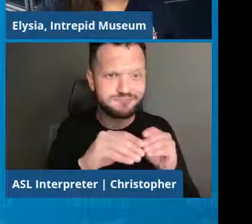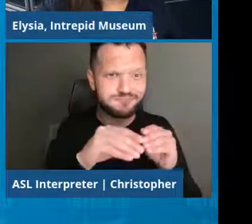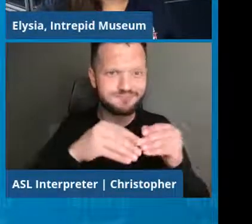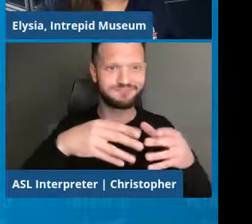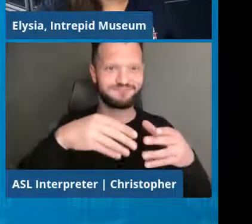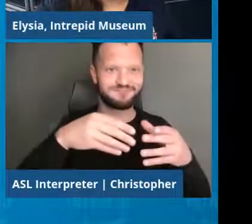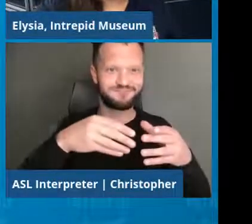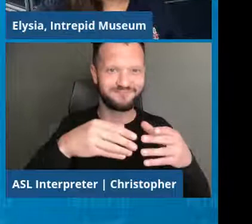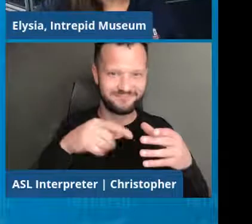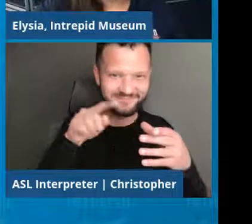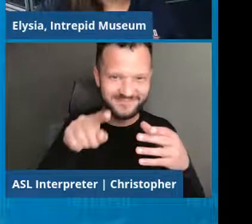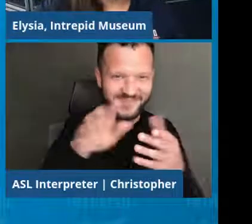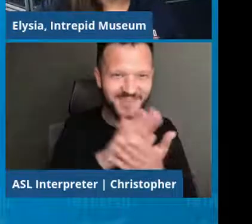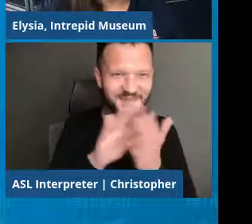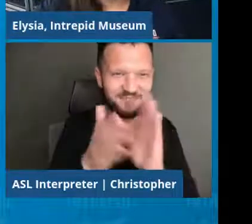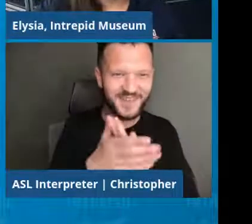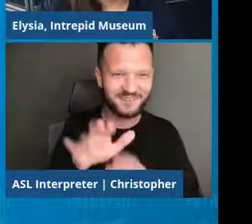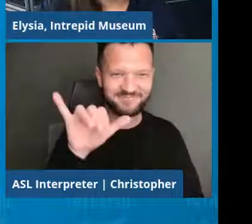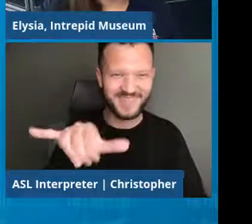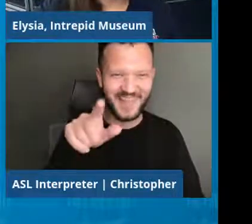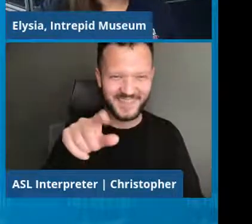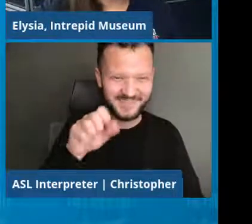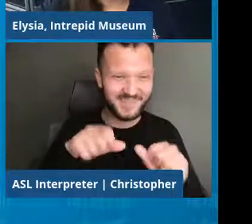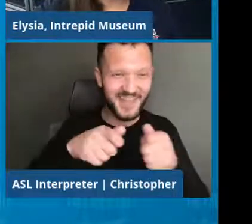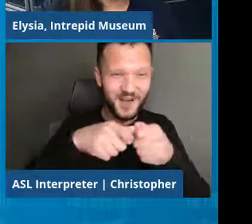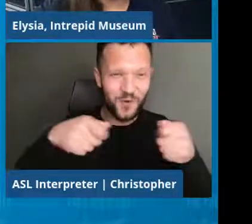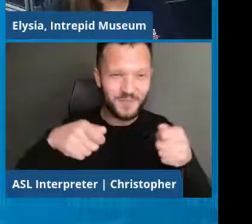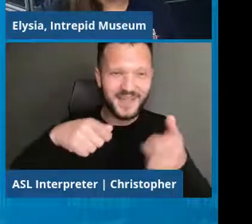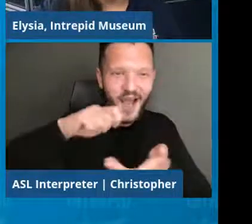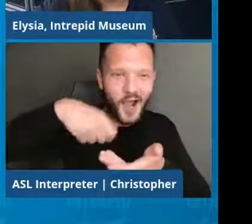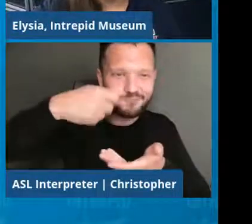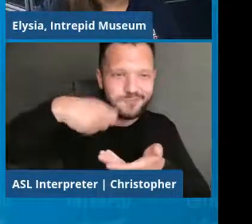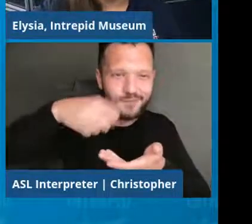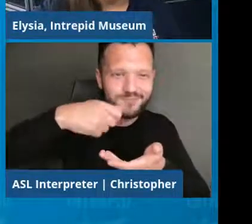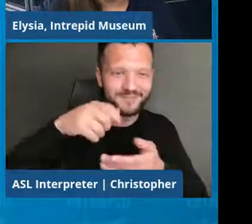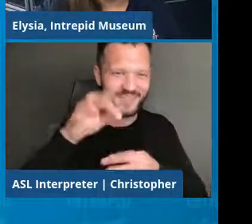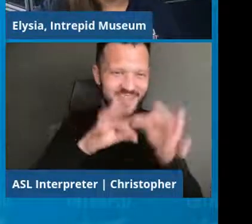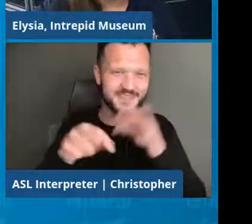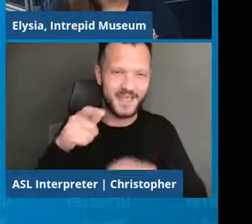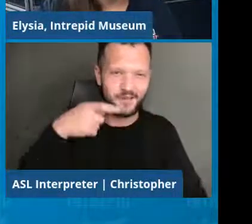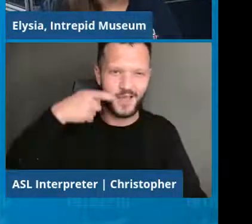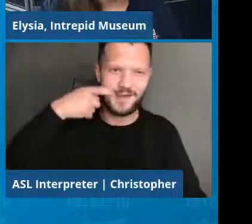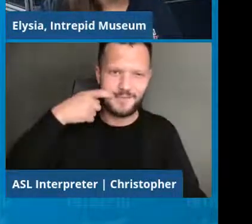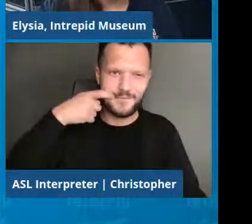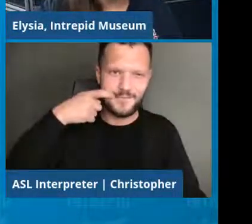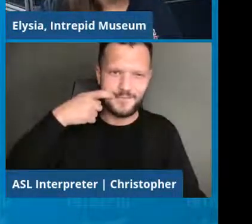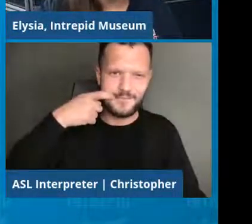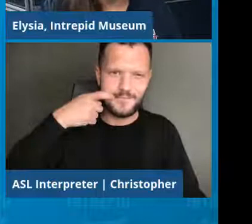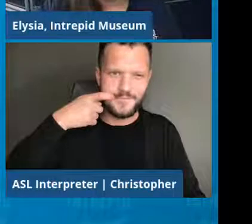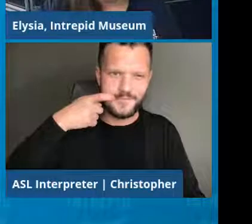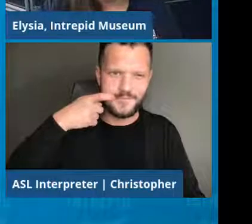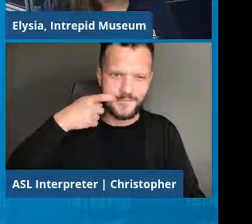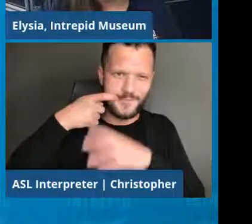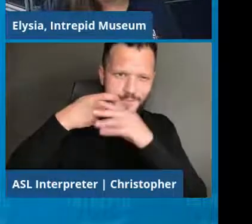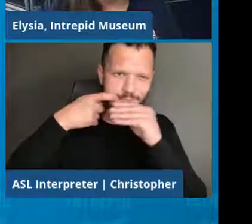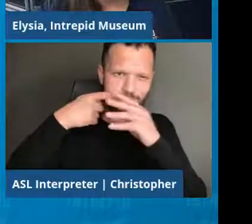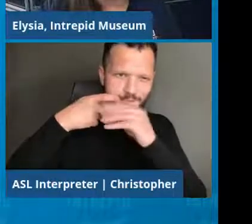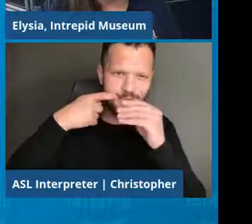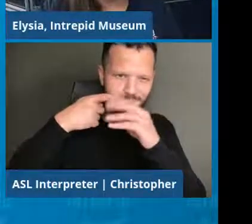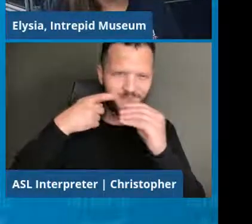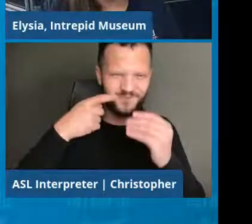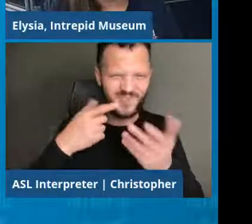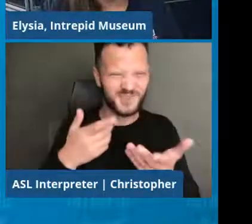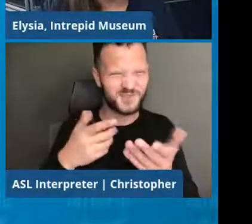there you go. They can just eat it with a spoon instead of slurping it out with a straw, which again, probably a little bit